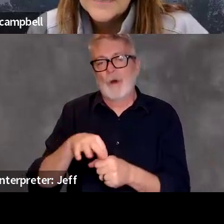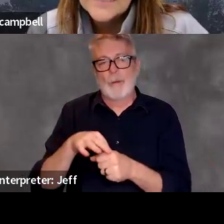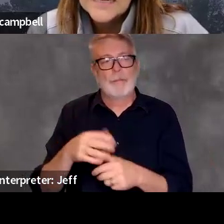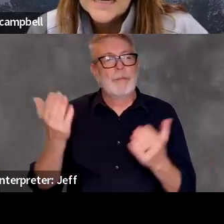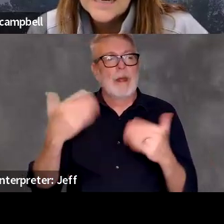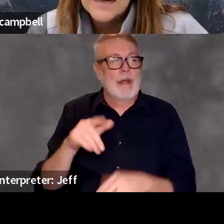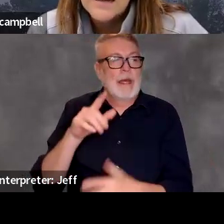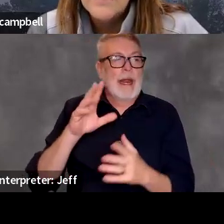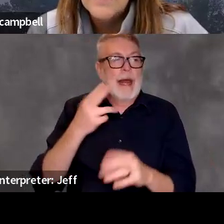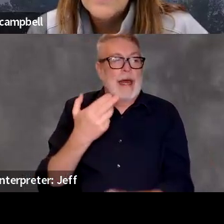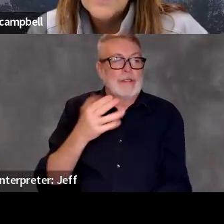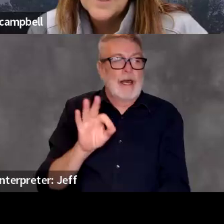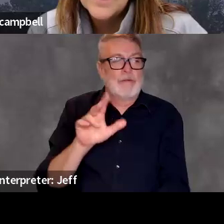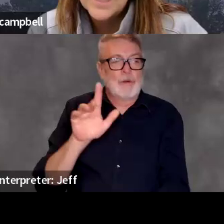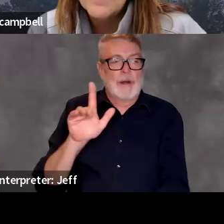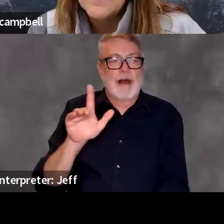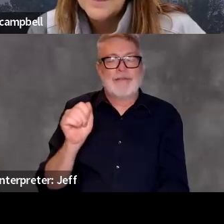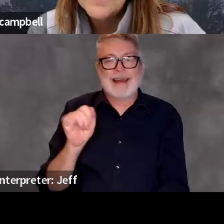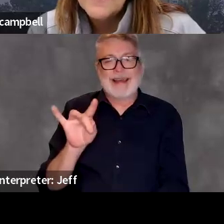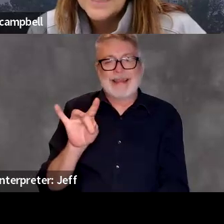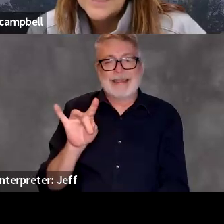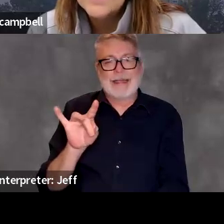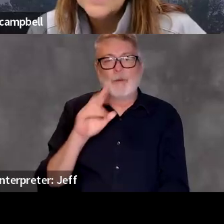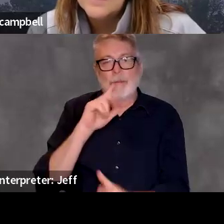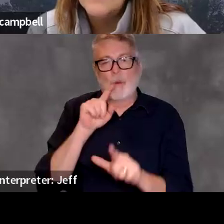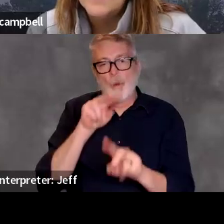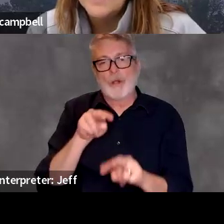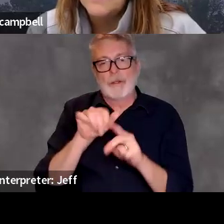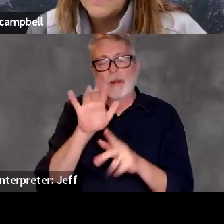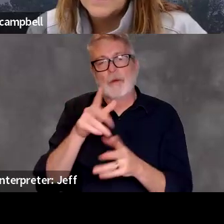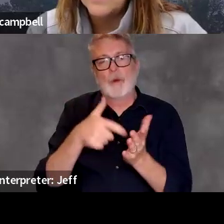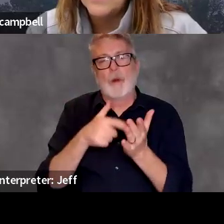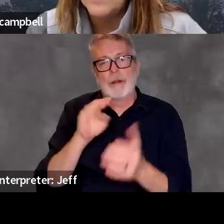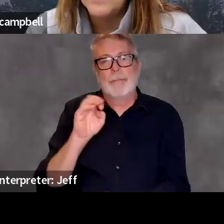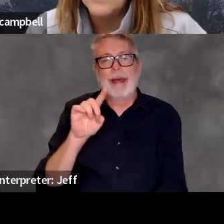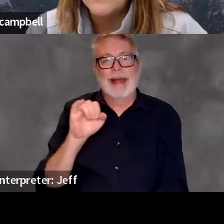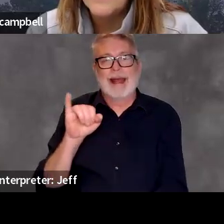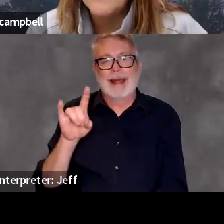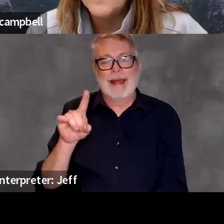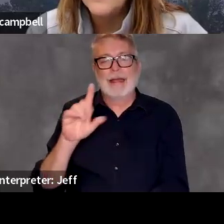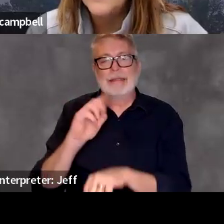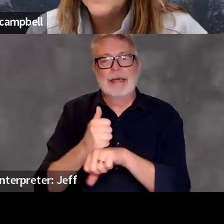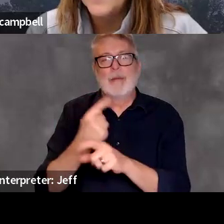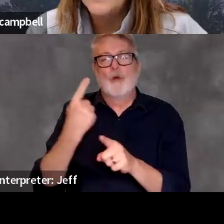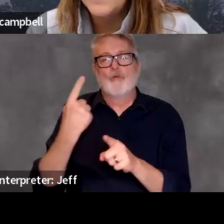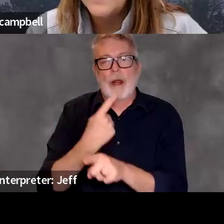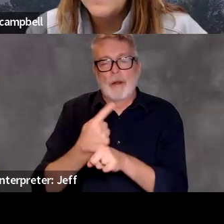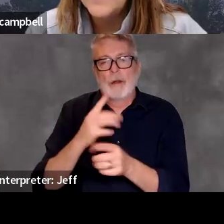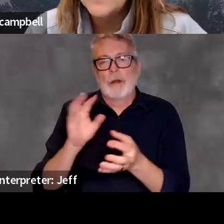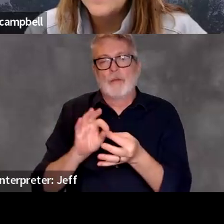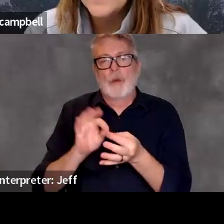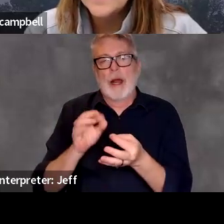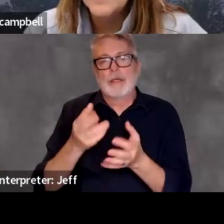File 2518, we've been watching. It requires Medicaid to set up a regular rate review for home